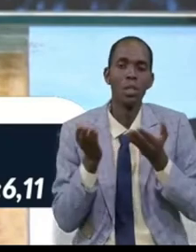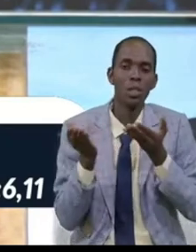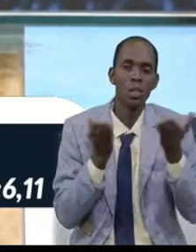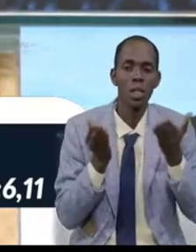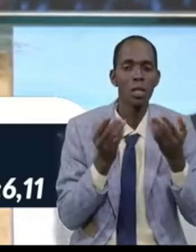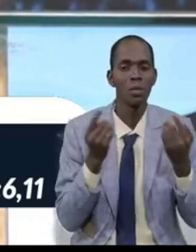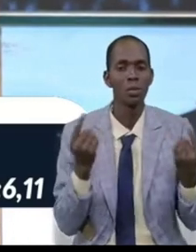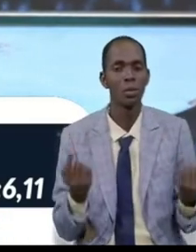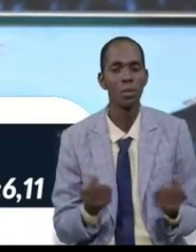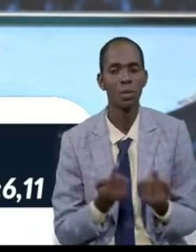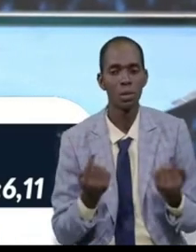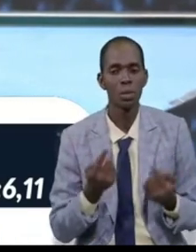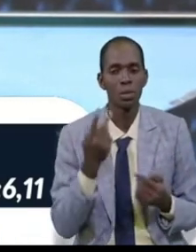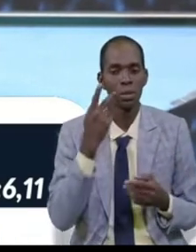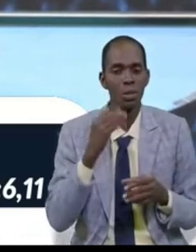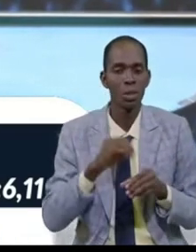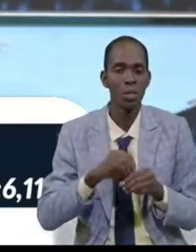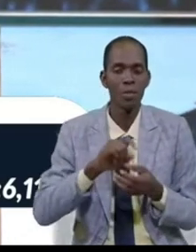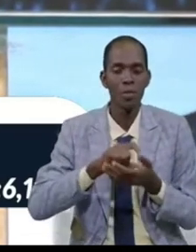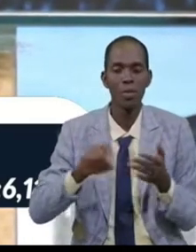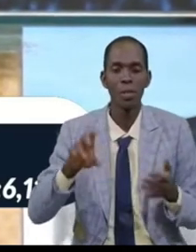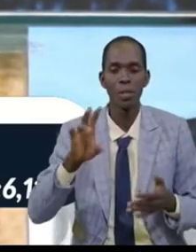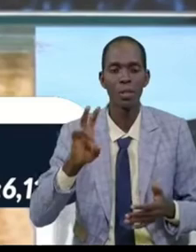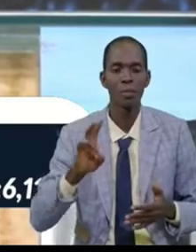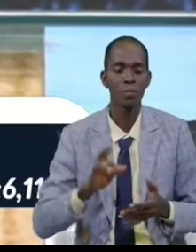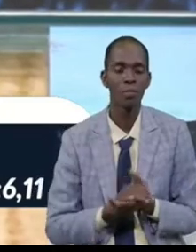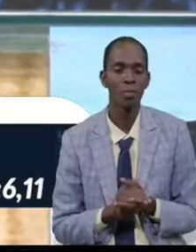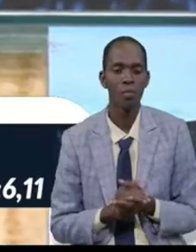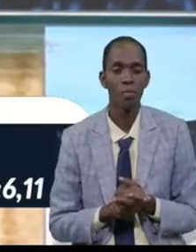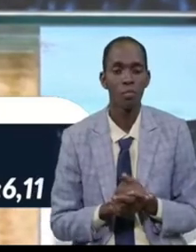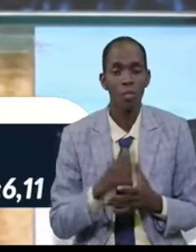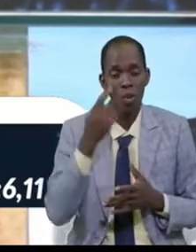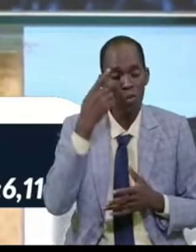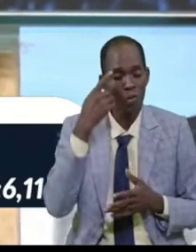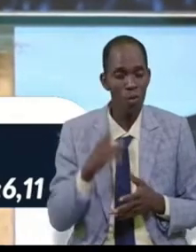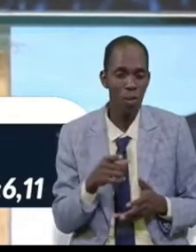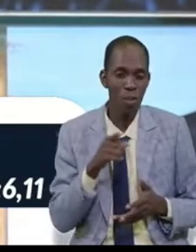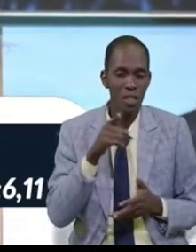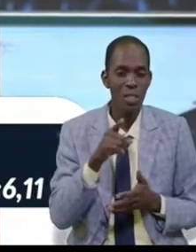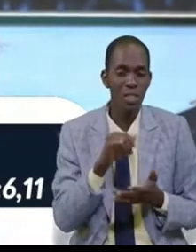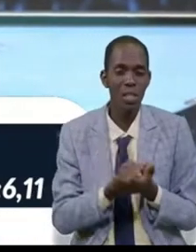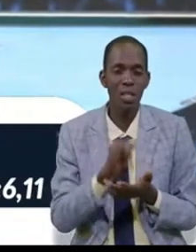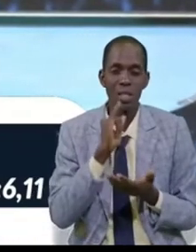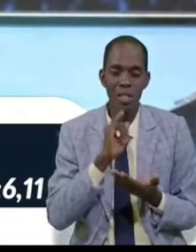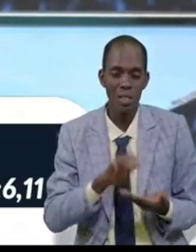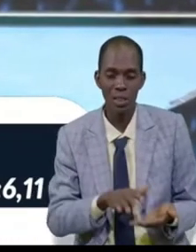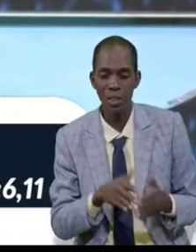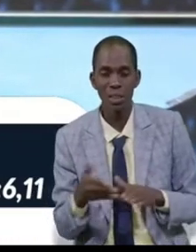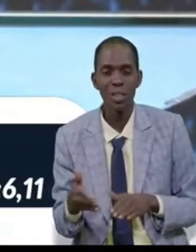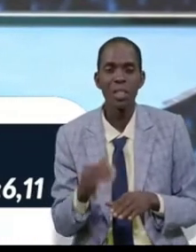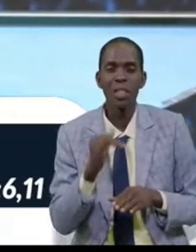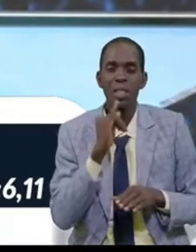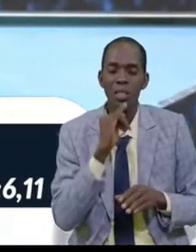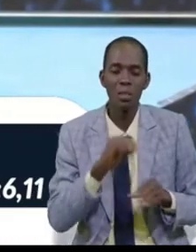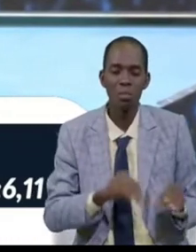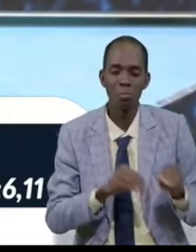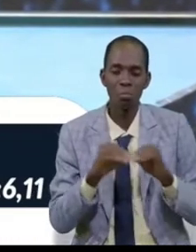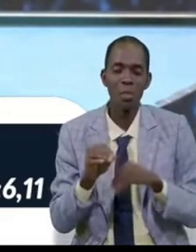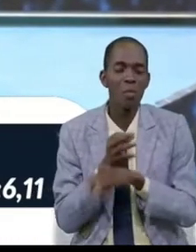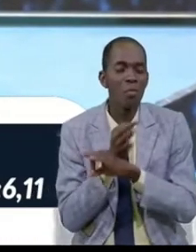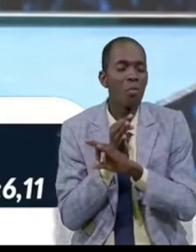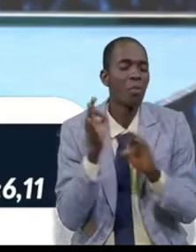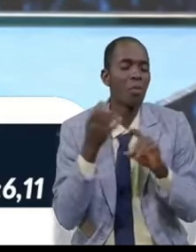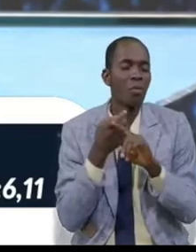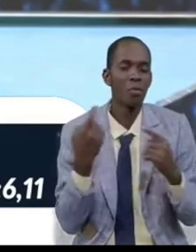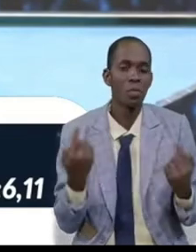sin. And then it says in verse 7, it says, for he that is dead is freed from sin. If you